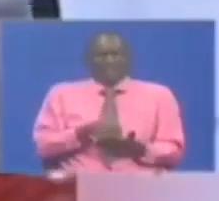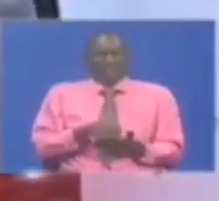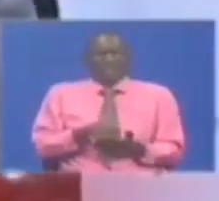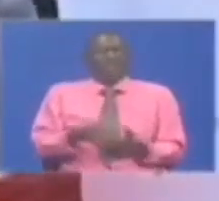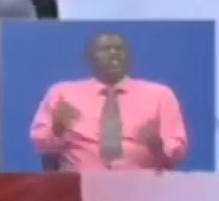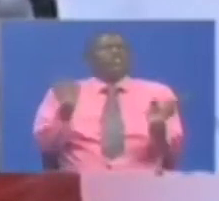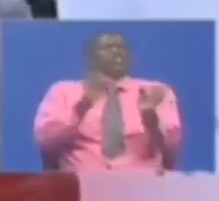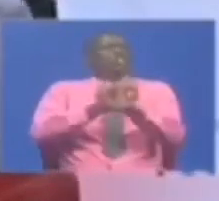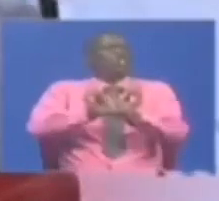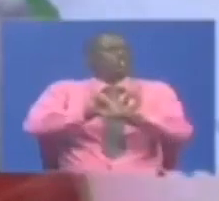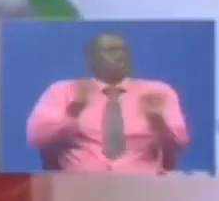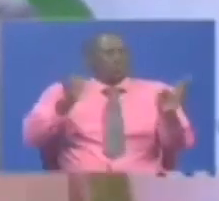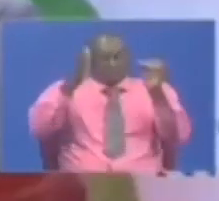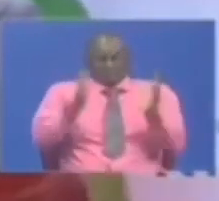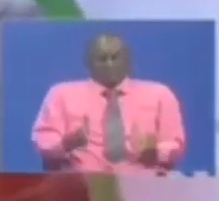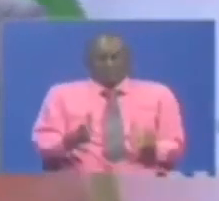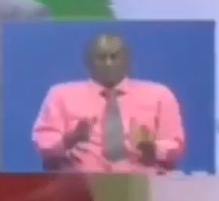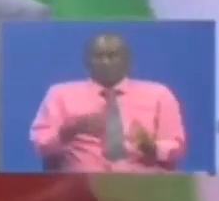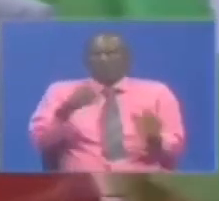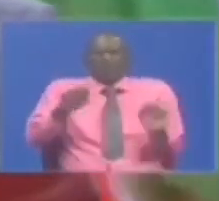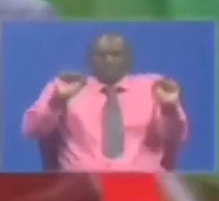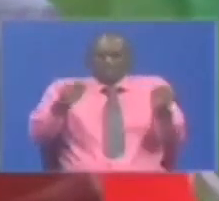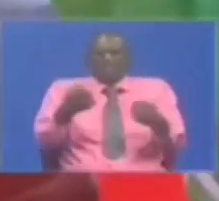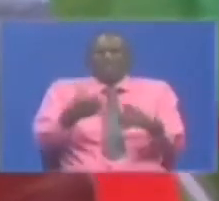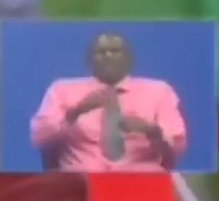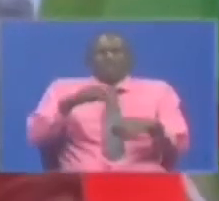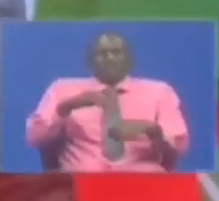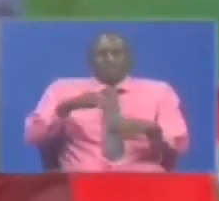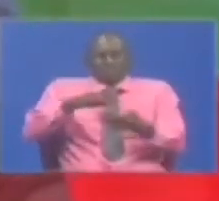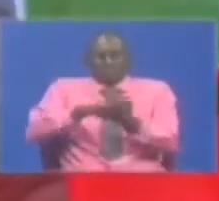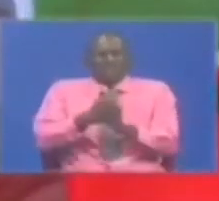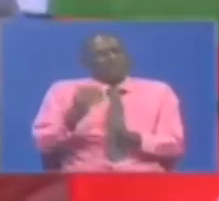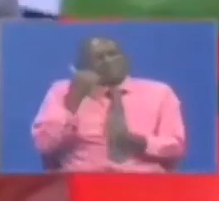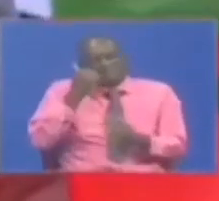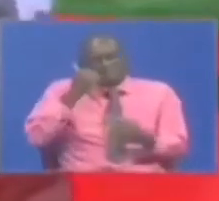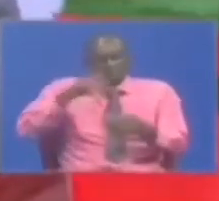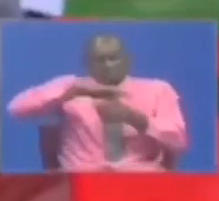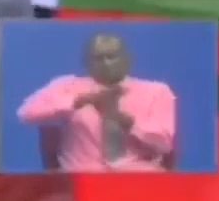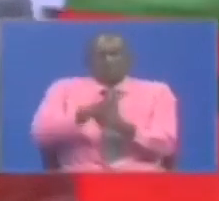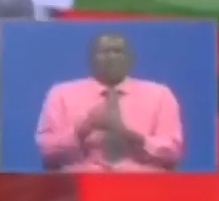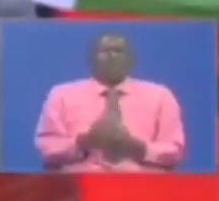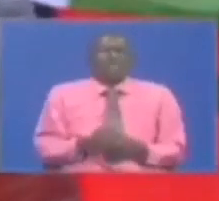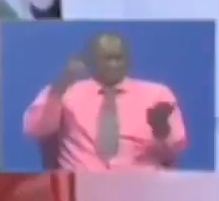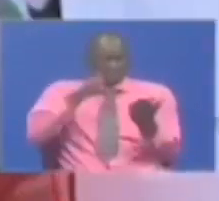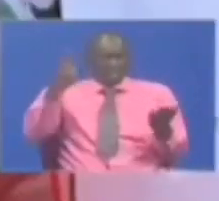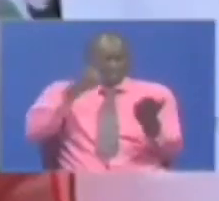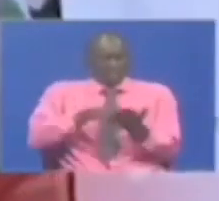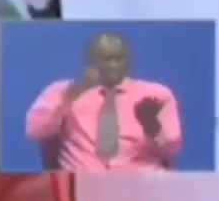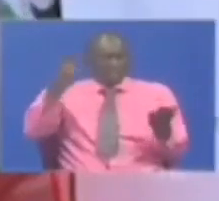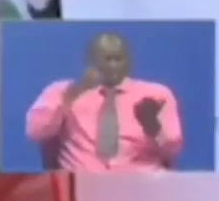There is not a single person who is safe from getting or becoming COVID positive.